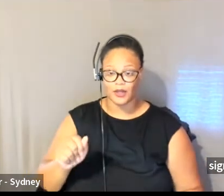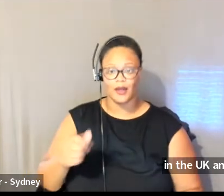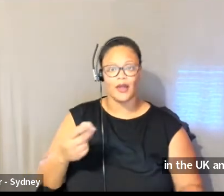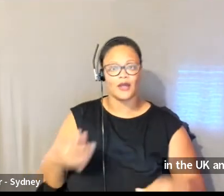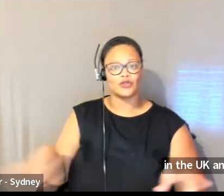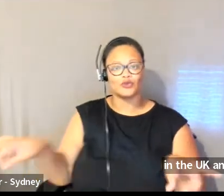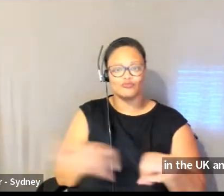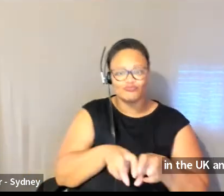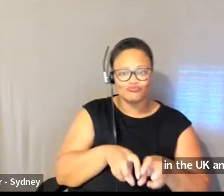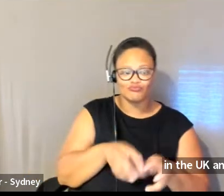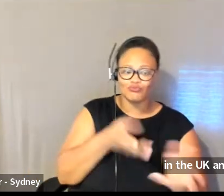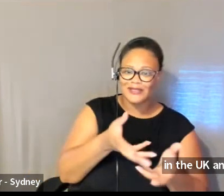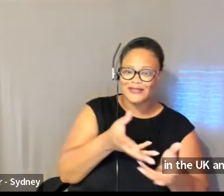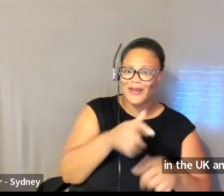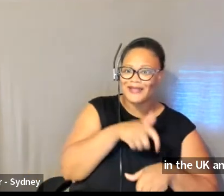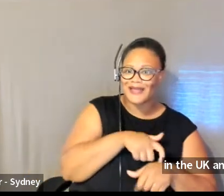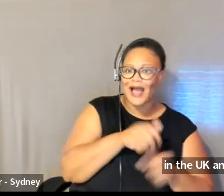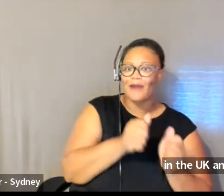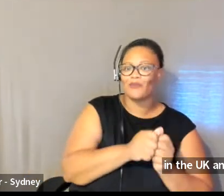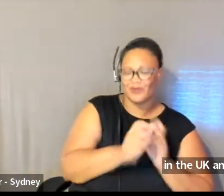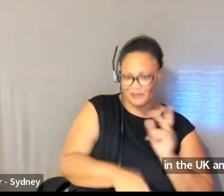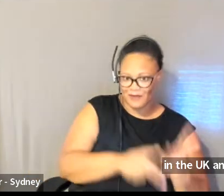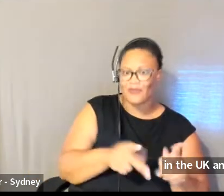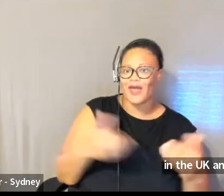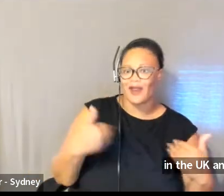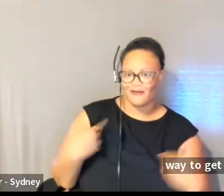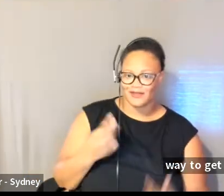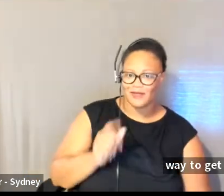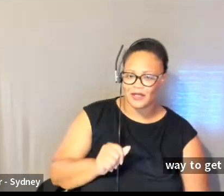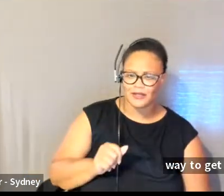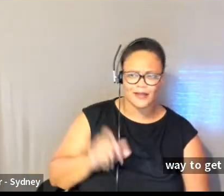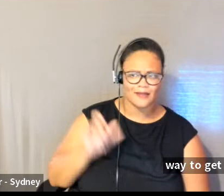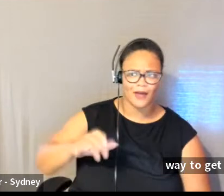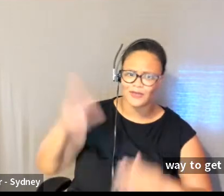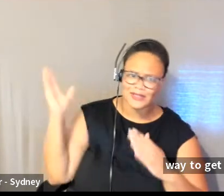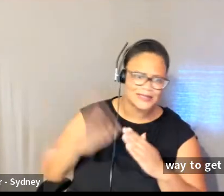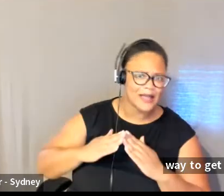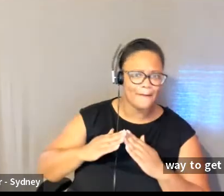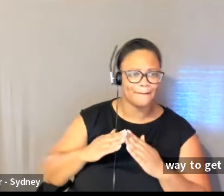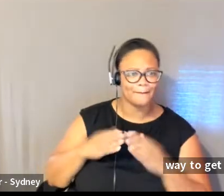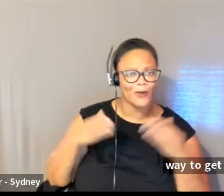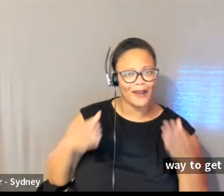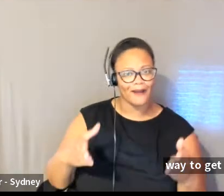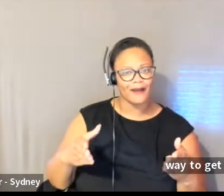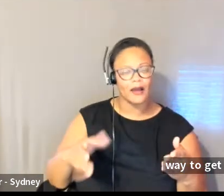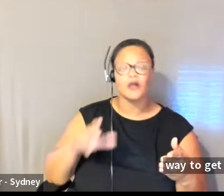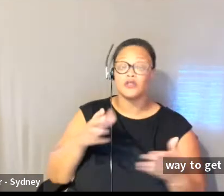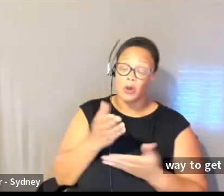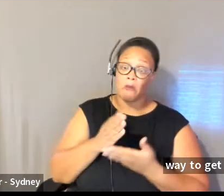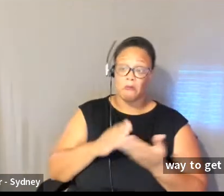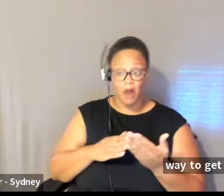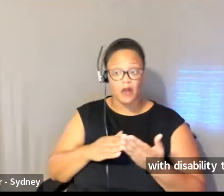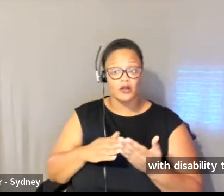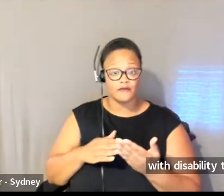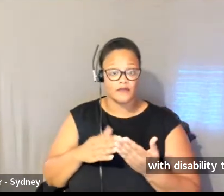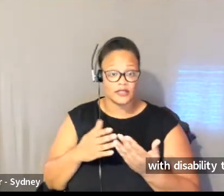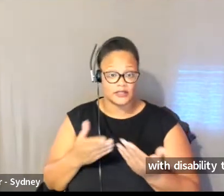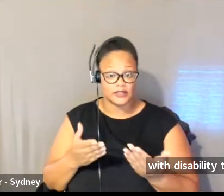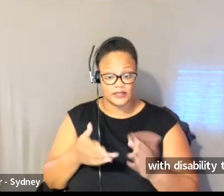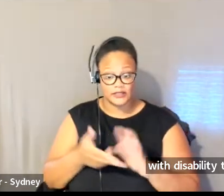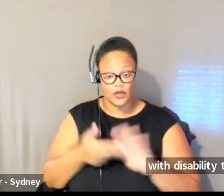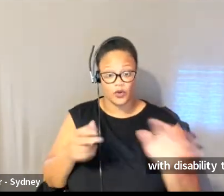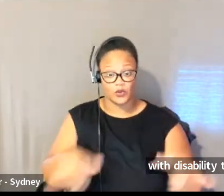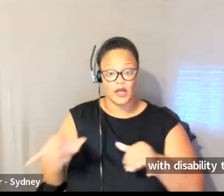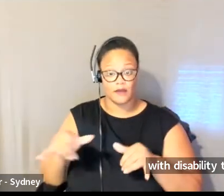with disability. That was the number one way. So part of it is familiarity. A lot of the stereotypes exist